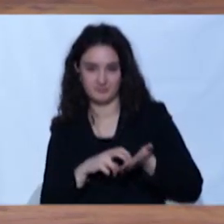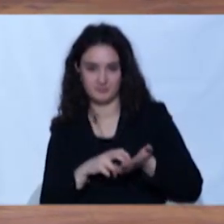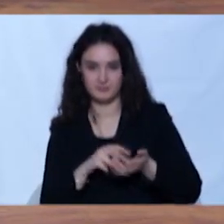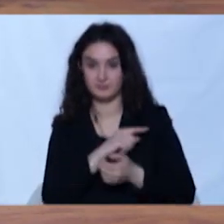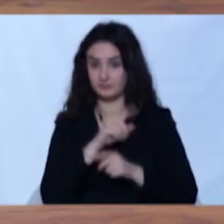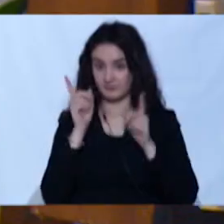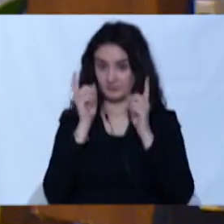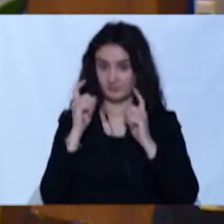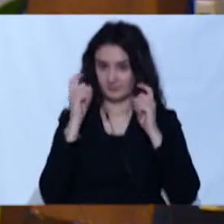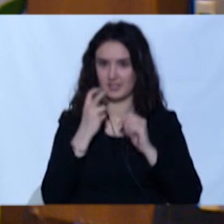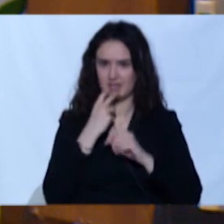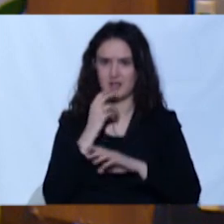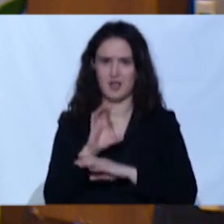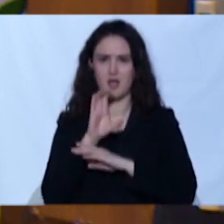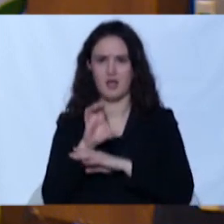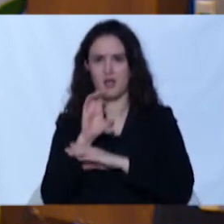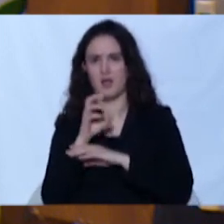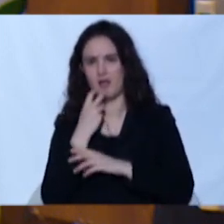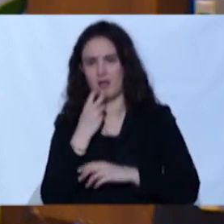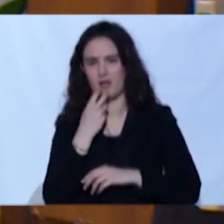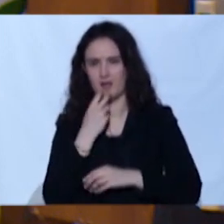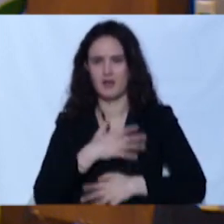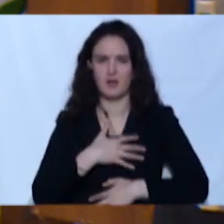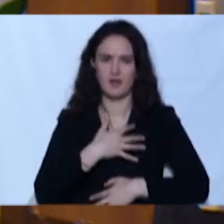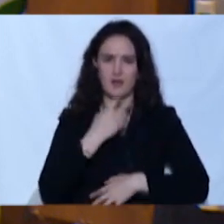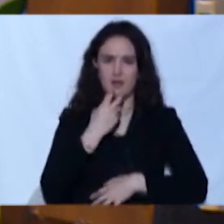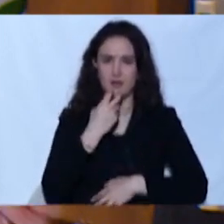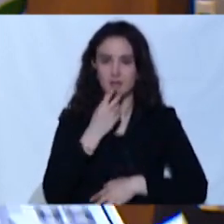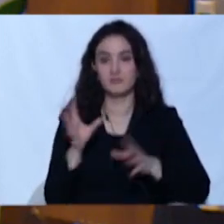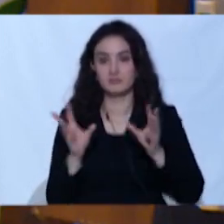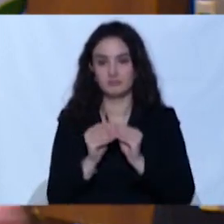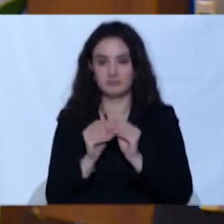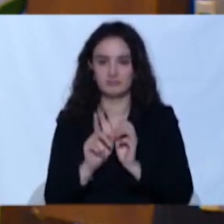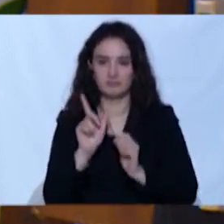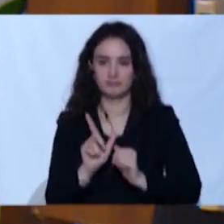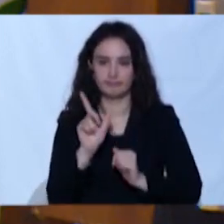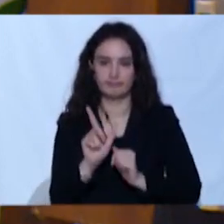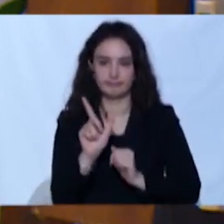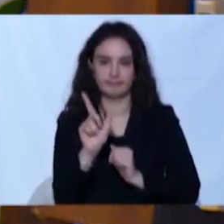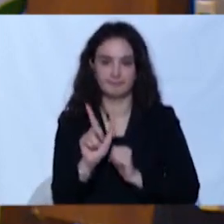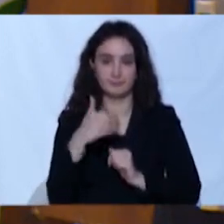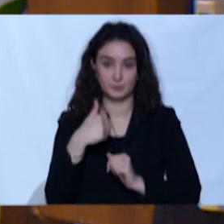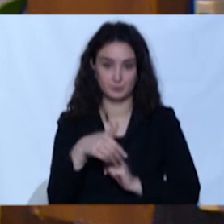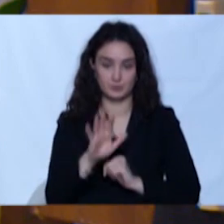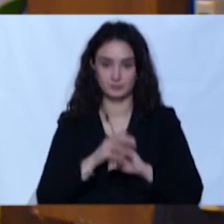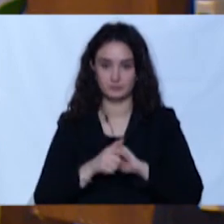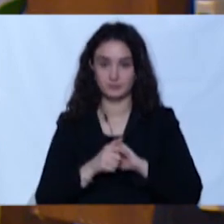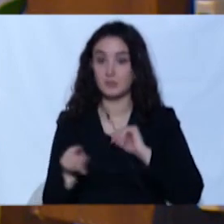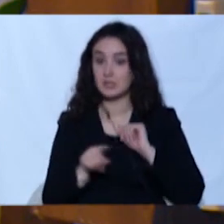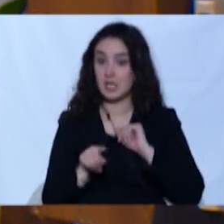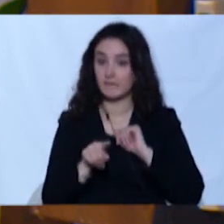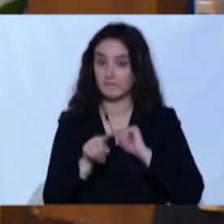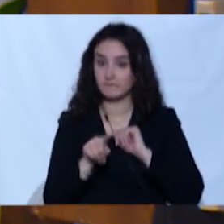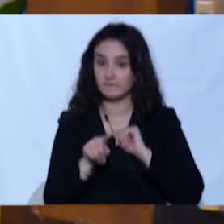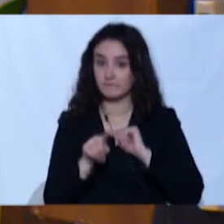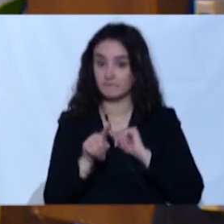The gruffalo laughs, ha ha ha, and together they go. The mouse first and